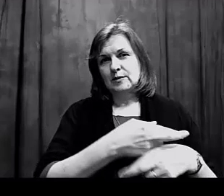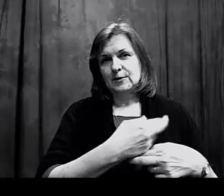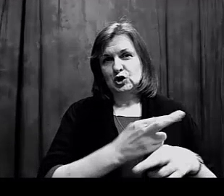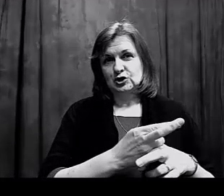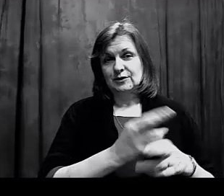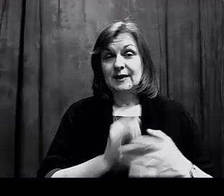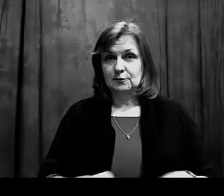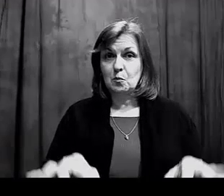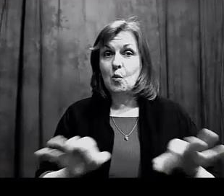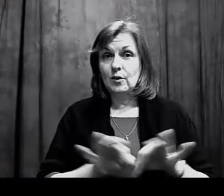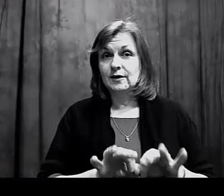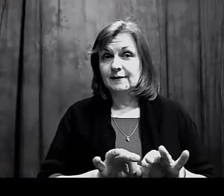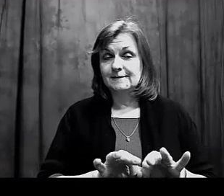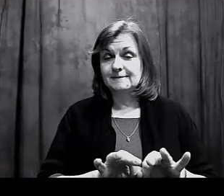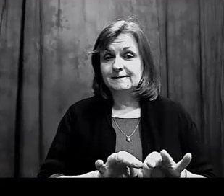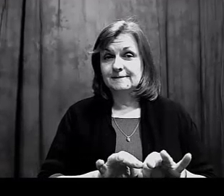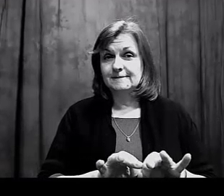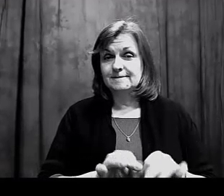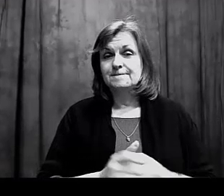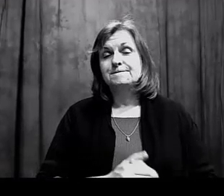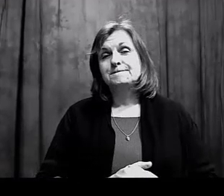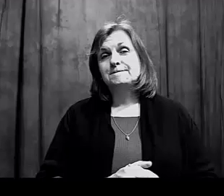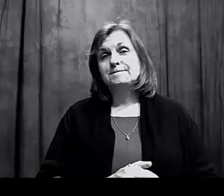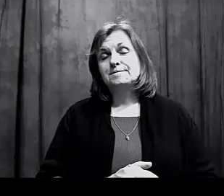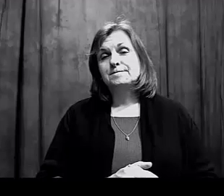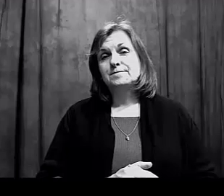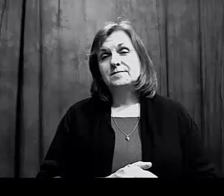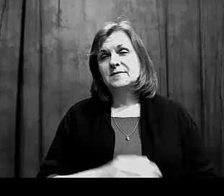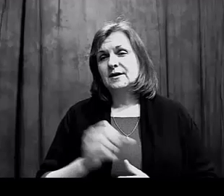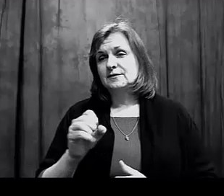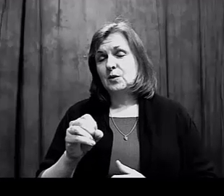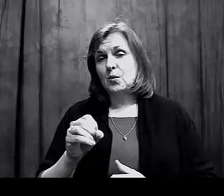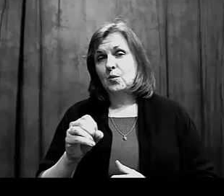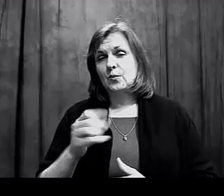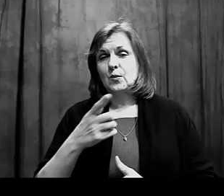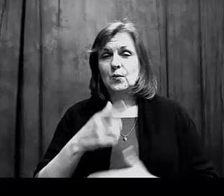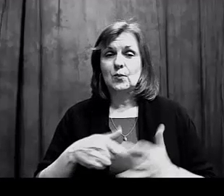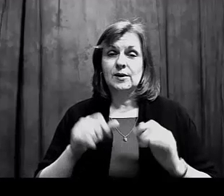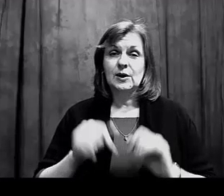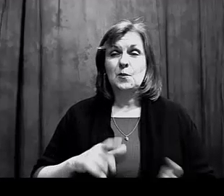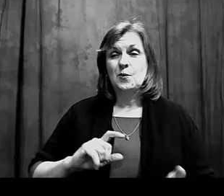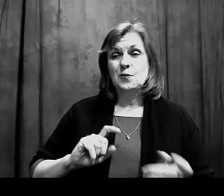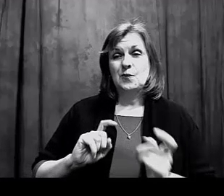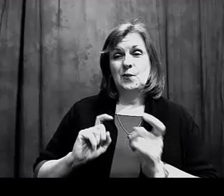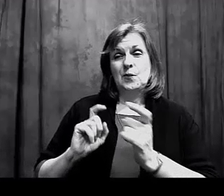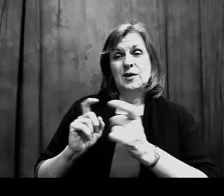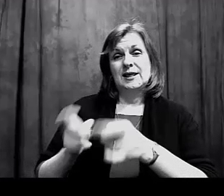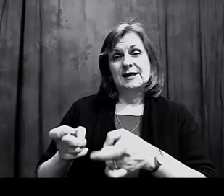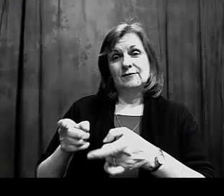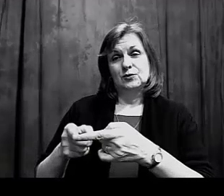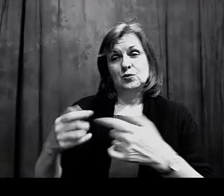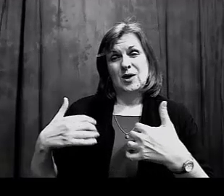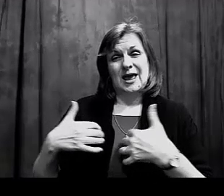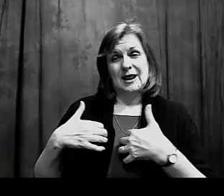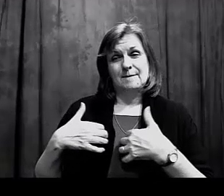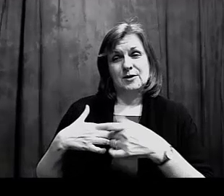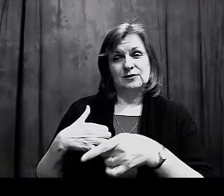on water for reproduction. That was the big thing. So, what can we give to